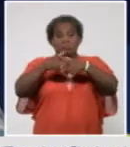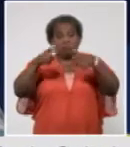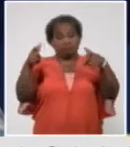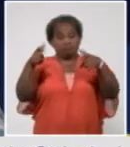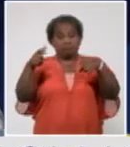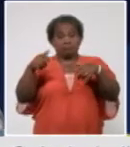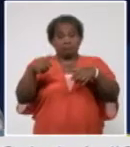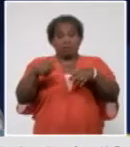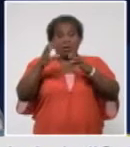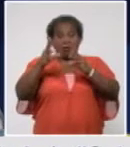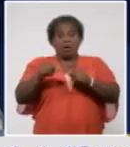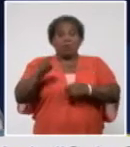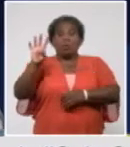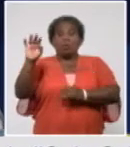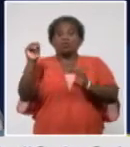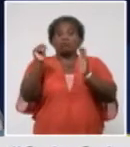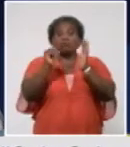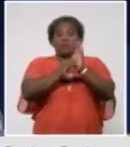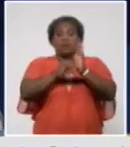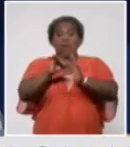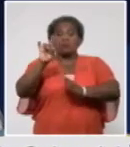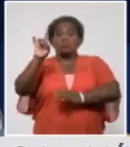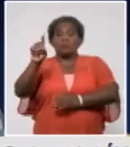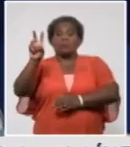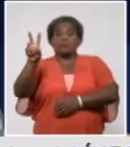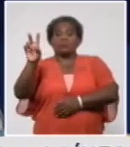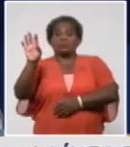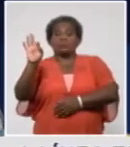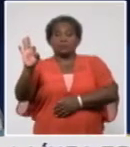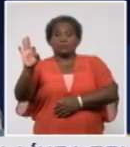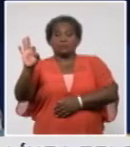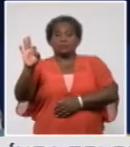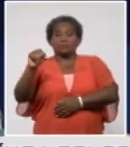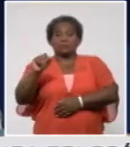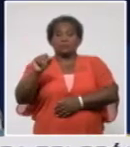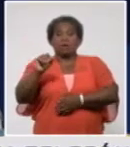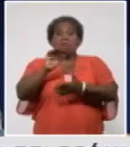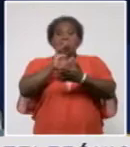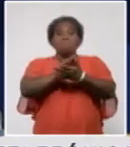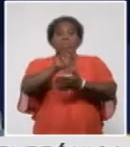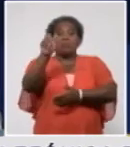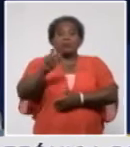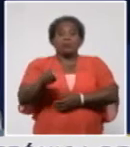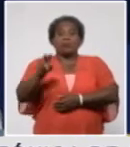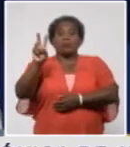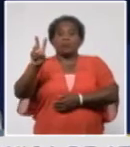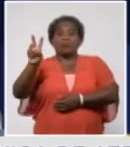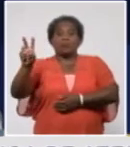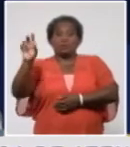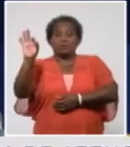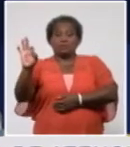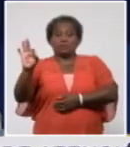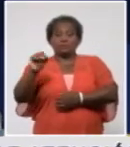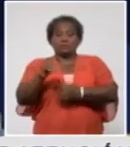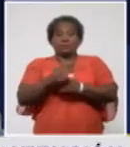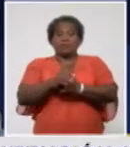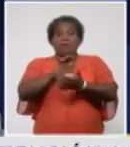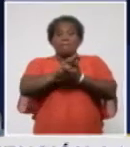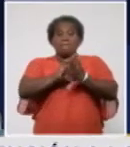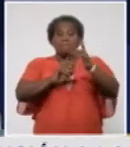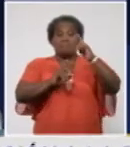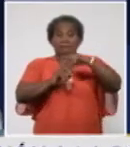Ciego de Ávila, another province that presents a complex epidemiological situation, processed